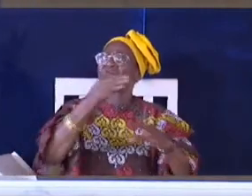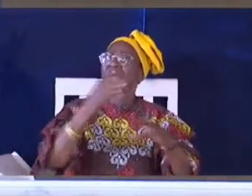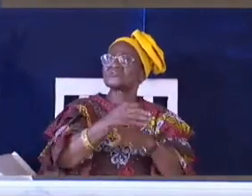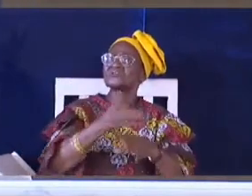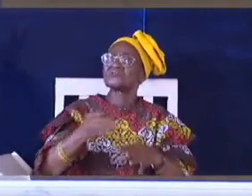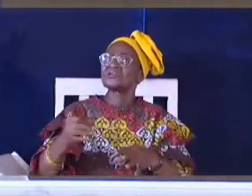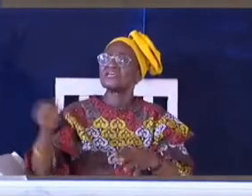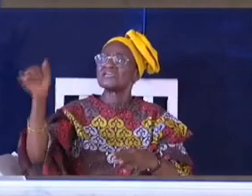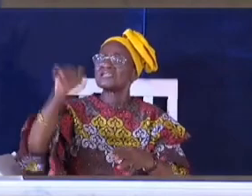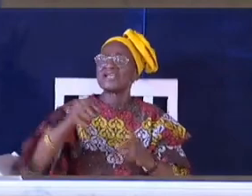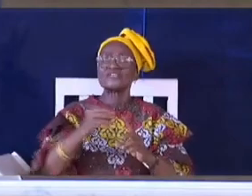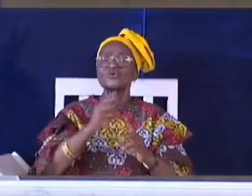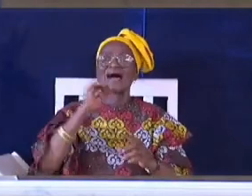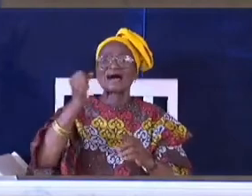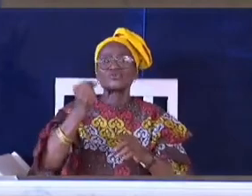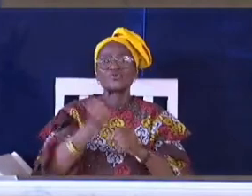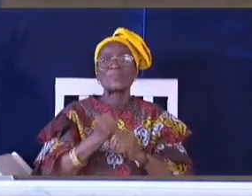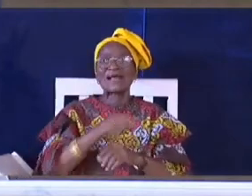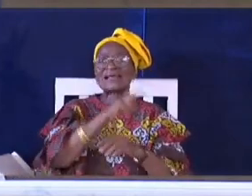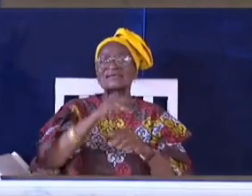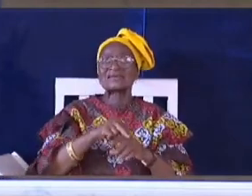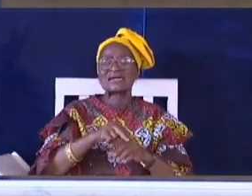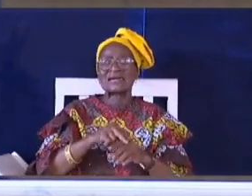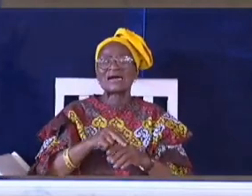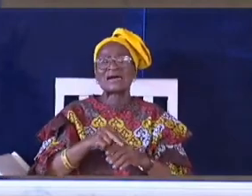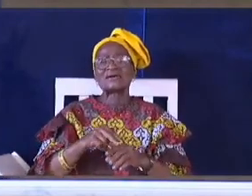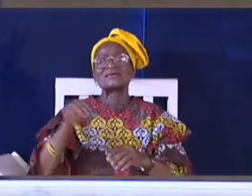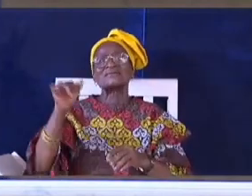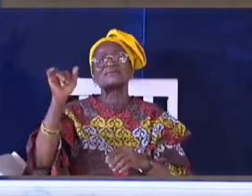supernatural. Yeah, I agree.